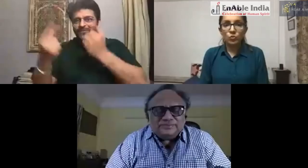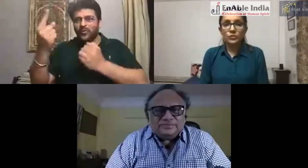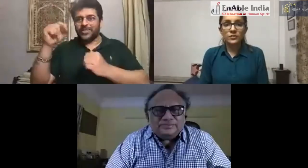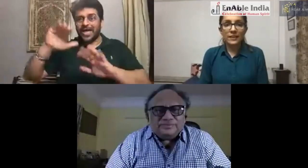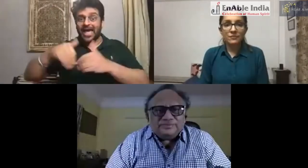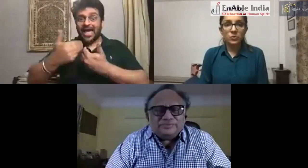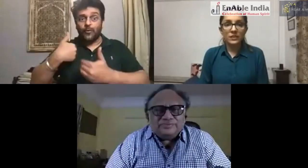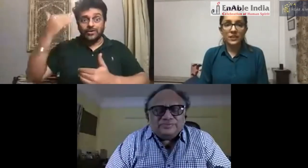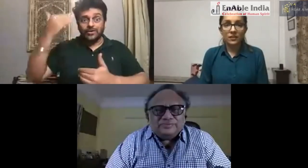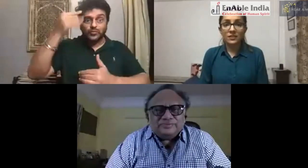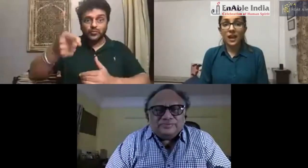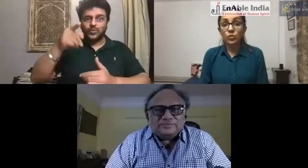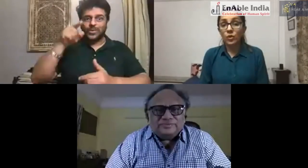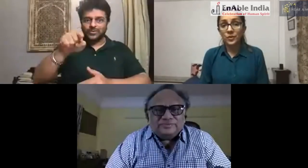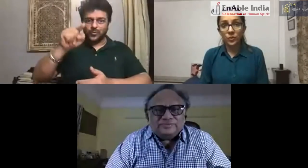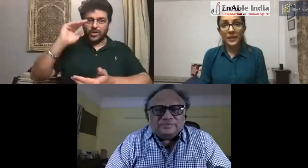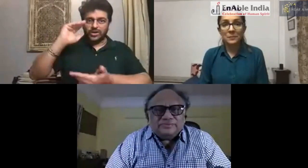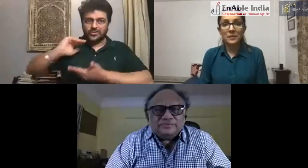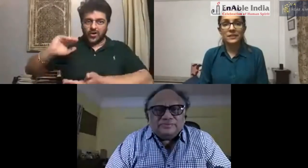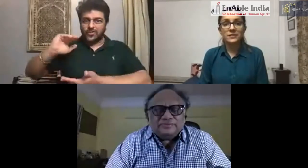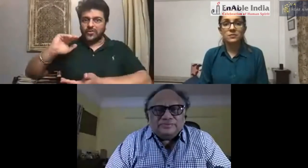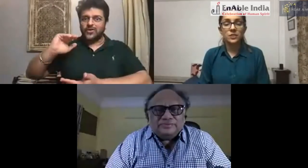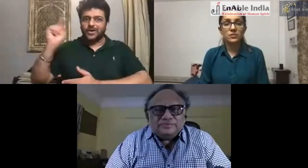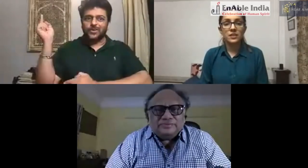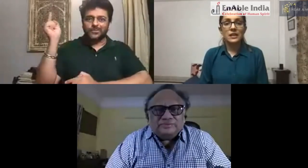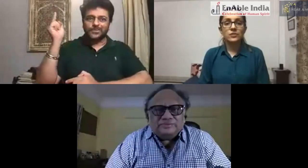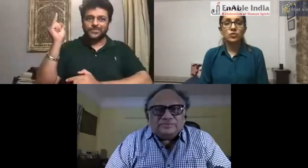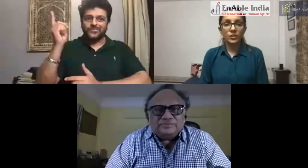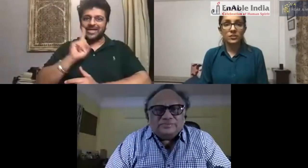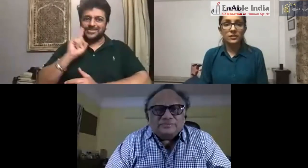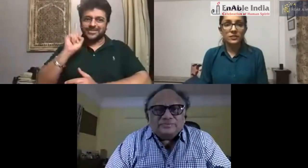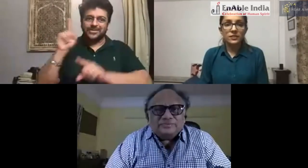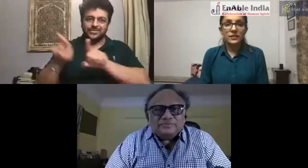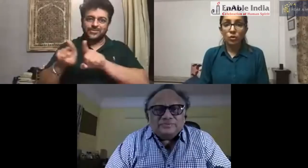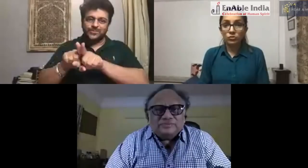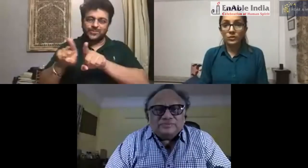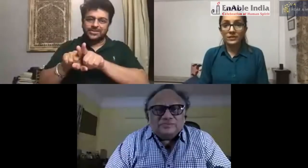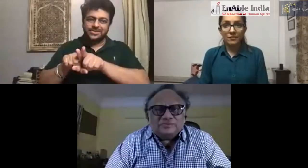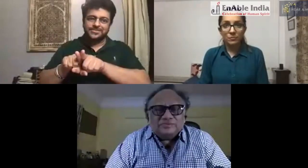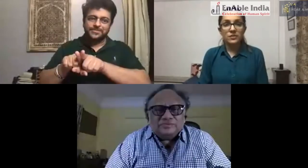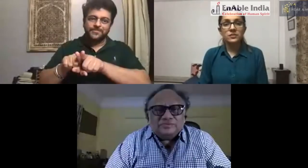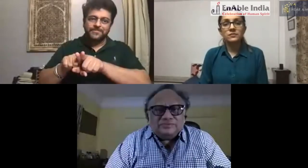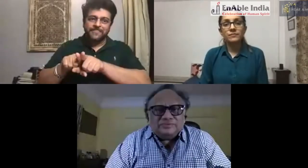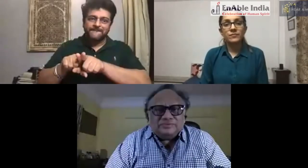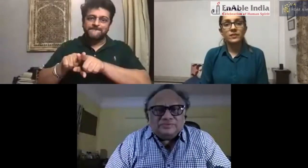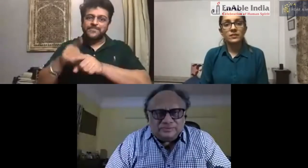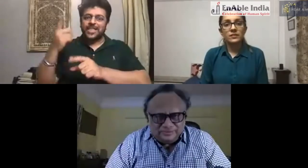I do want to tell everyone here that how do I know him is because his daughter is also a deaf